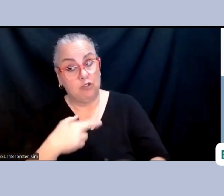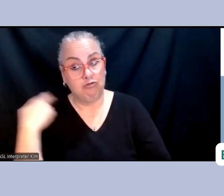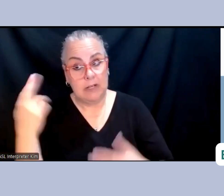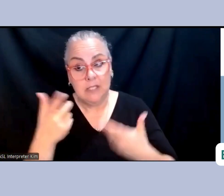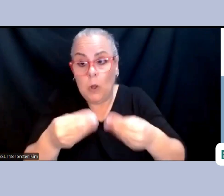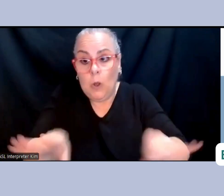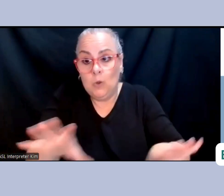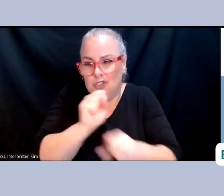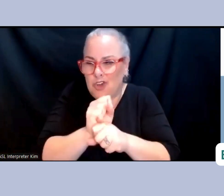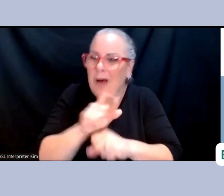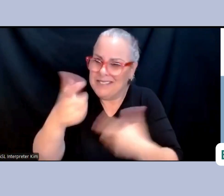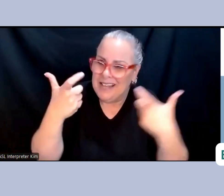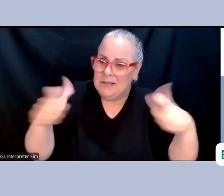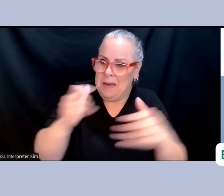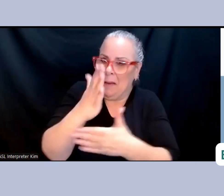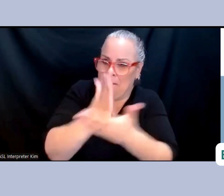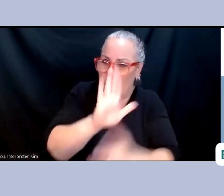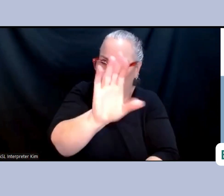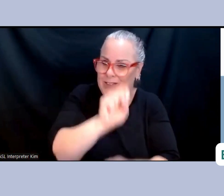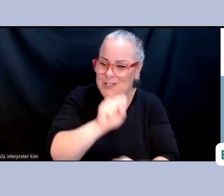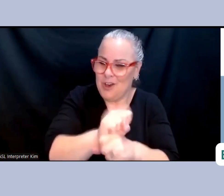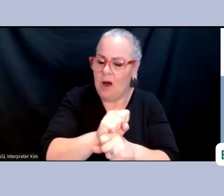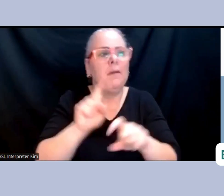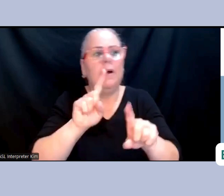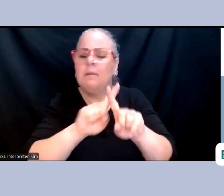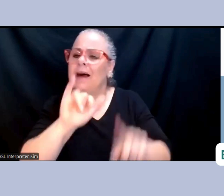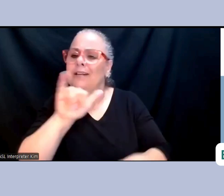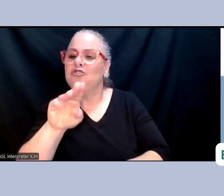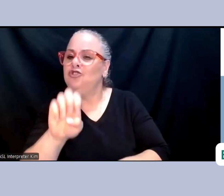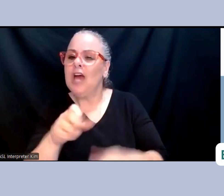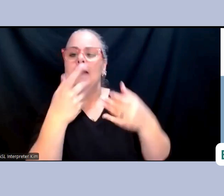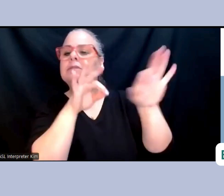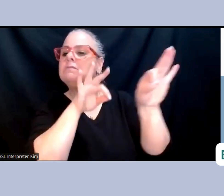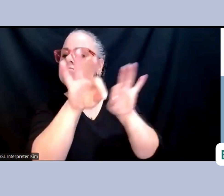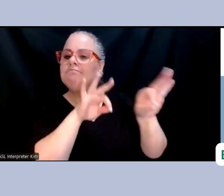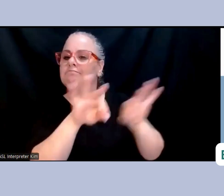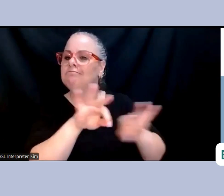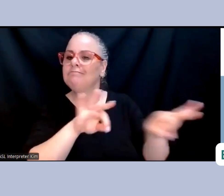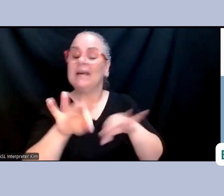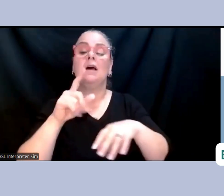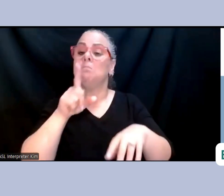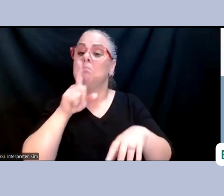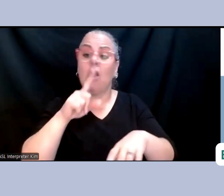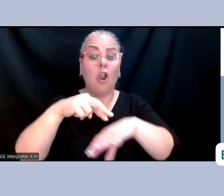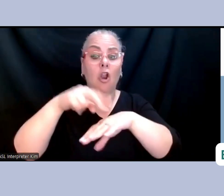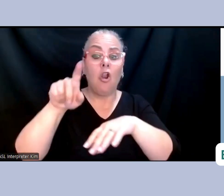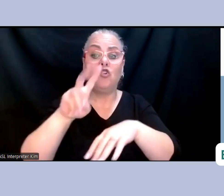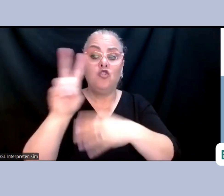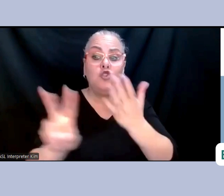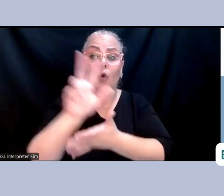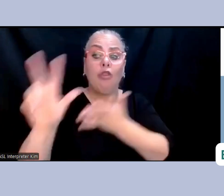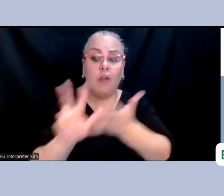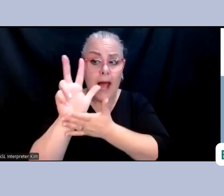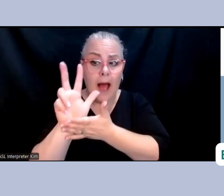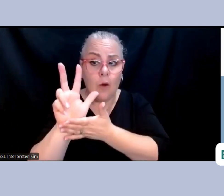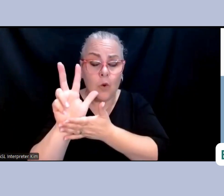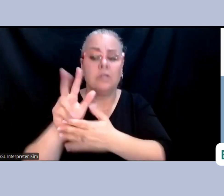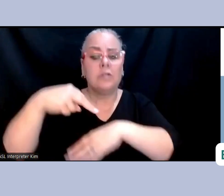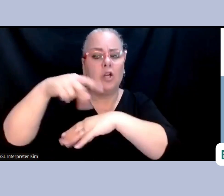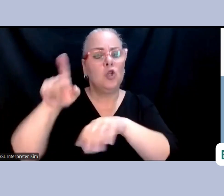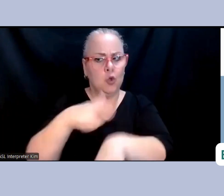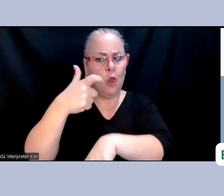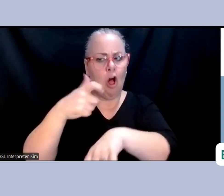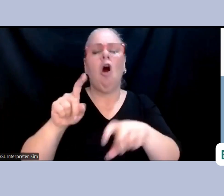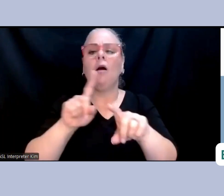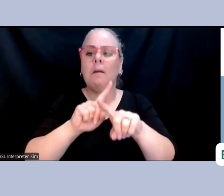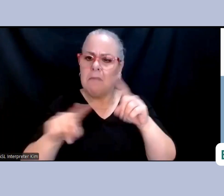job. James was able to explain that, although he has difficulty standing for long periods, he would still be able to perform his essential